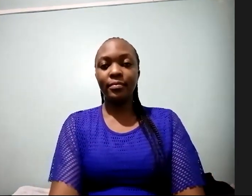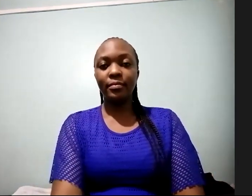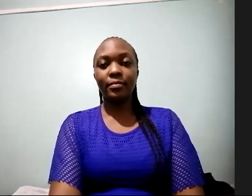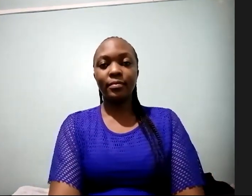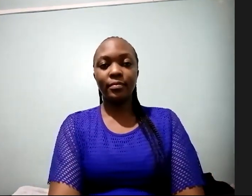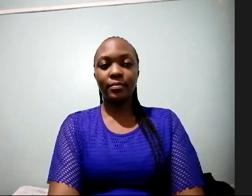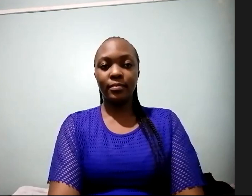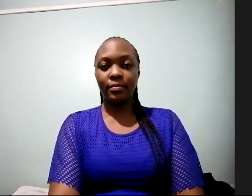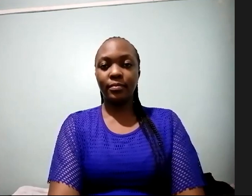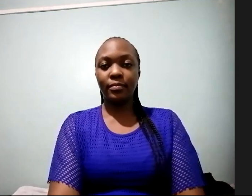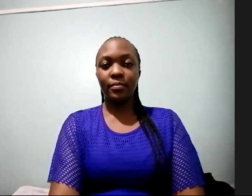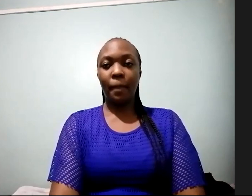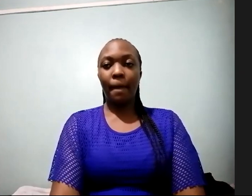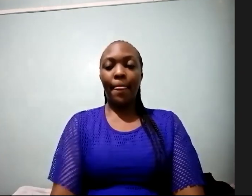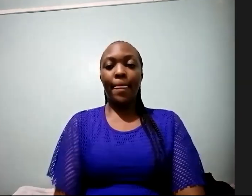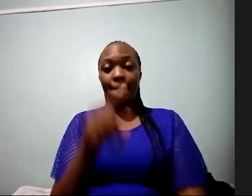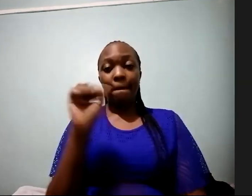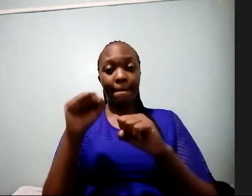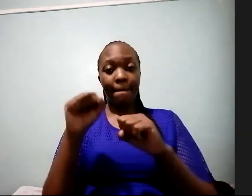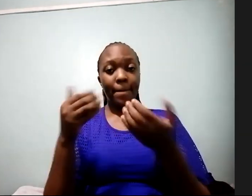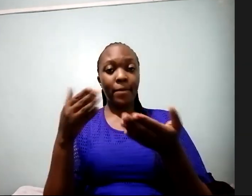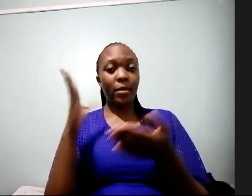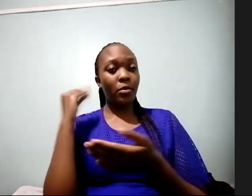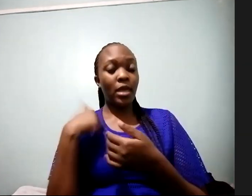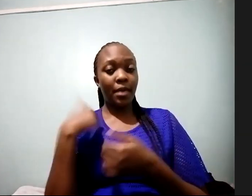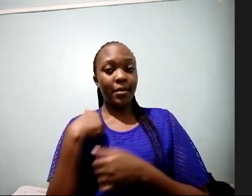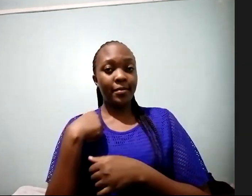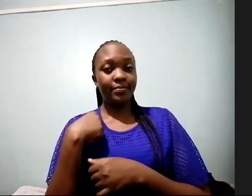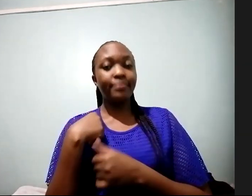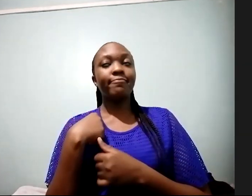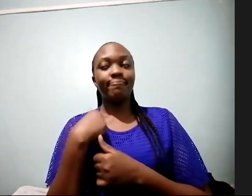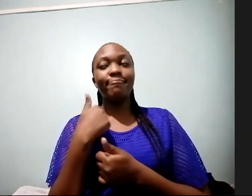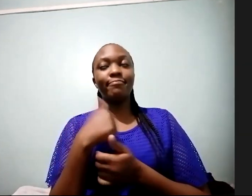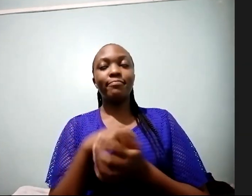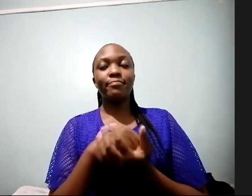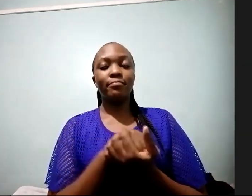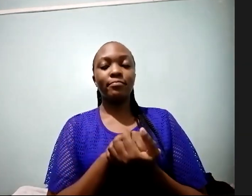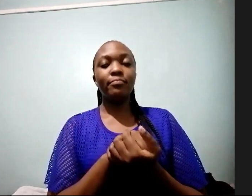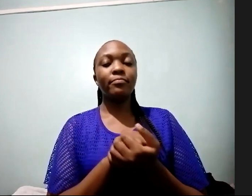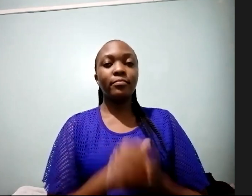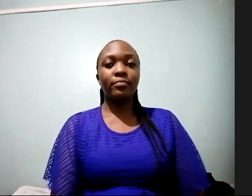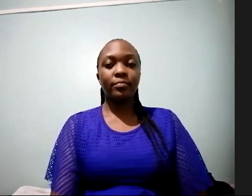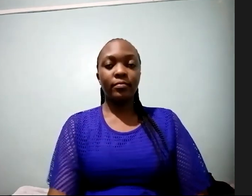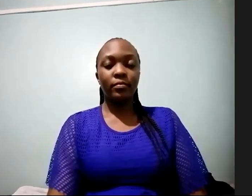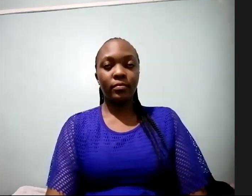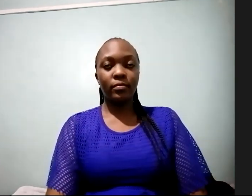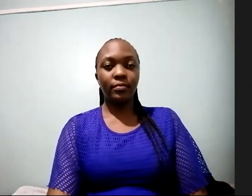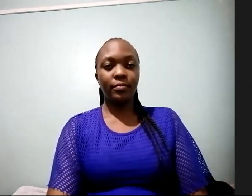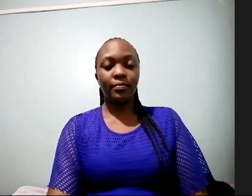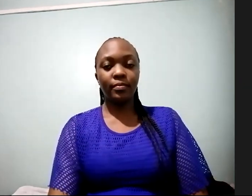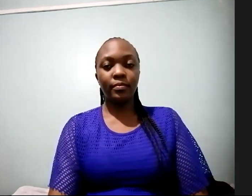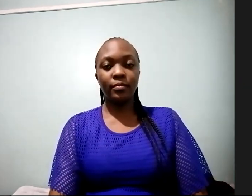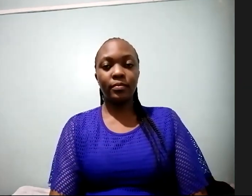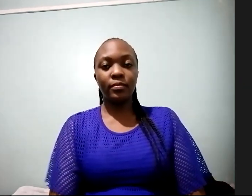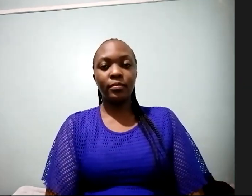Can you hear me now? Yeah, we can hear you clearly. Hello? Hello, George, we can hear Joseph, you. you can hear